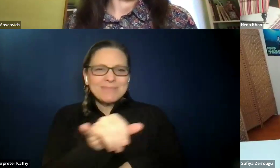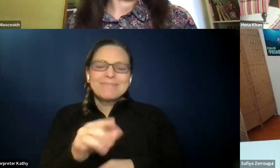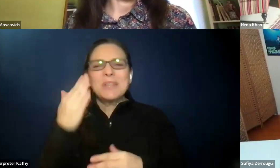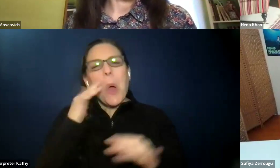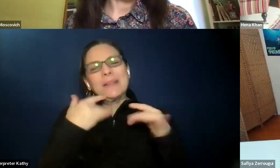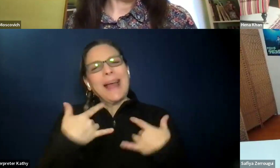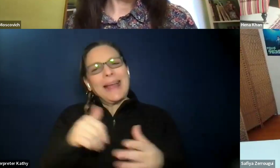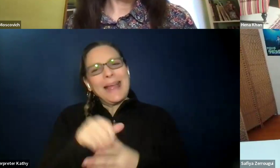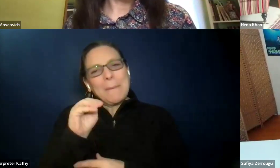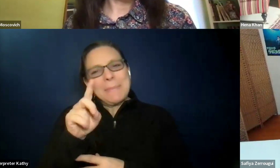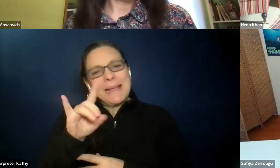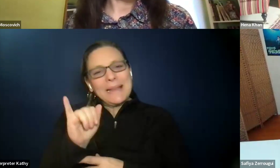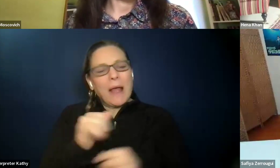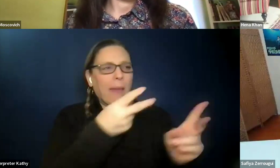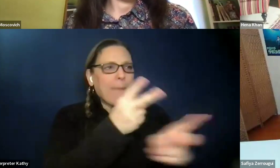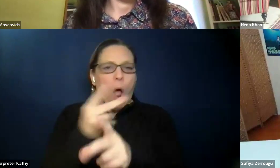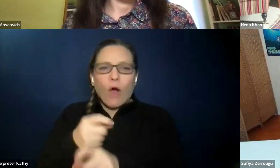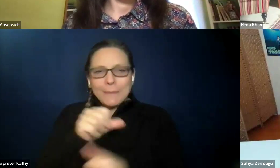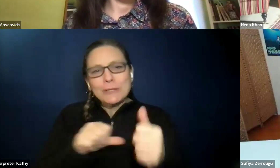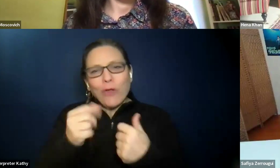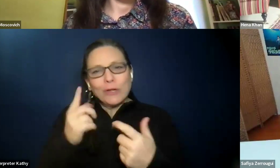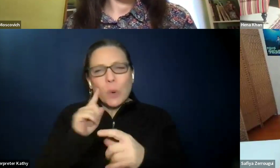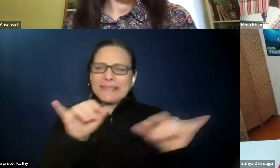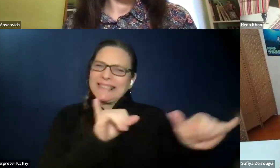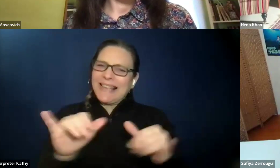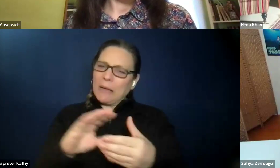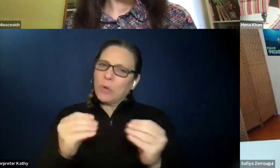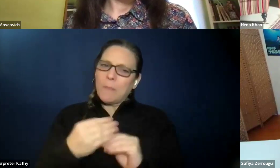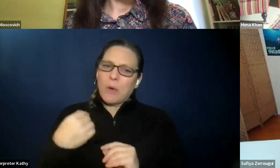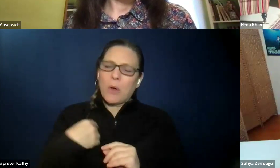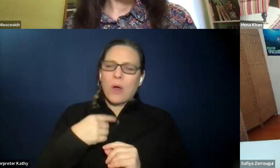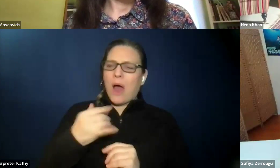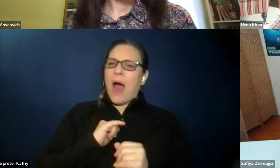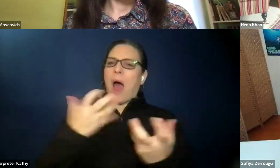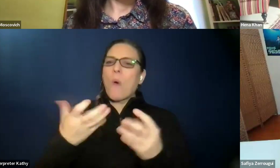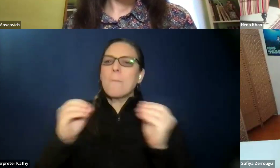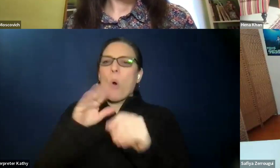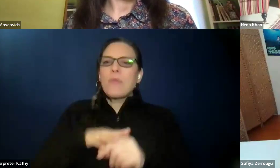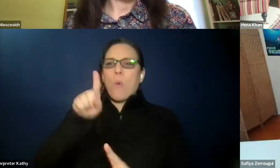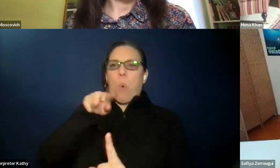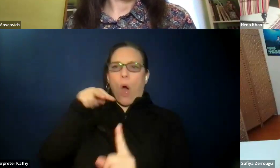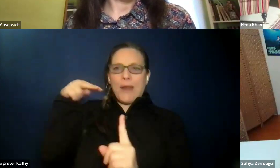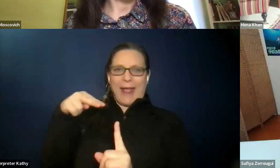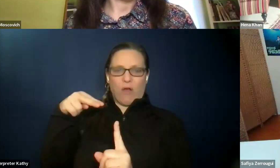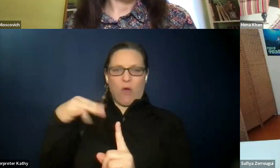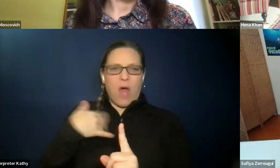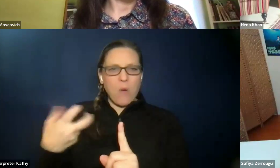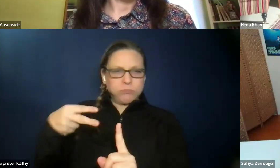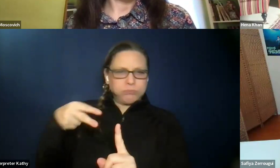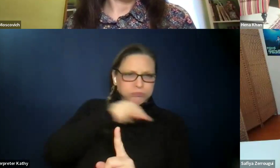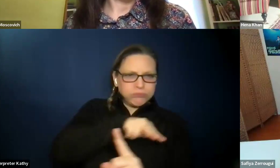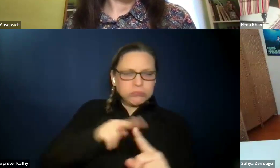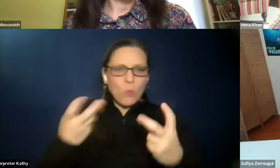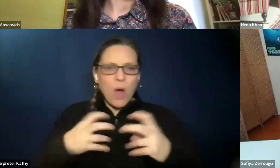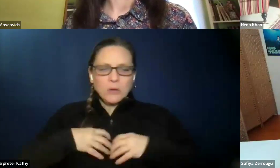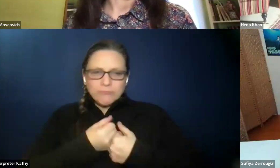media, they borrow from each other, and it was one particular angle. So I tried to dig a little deeper and get them to talk about what